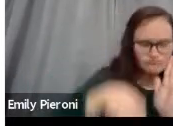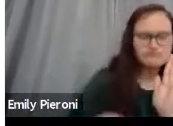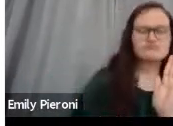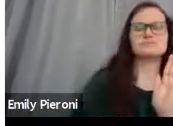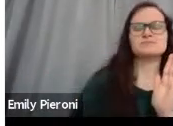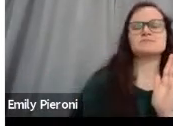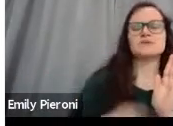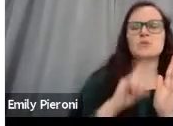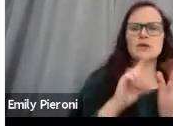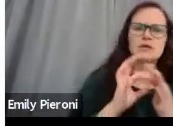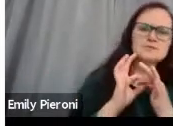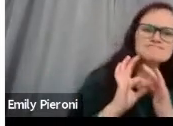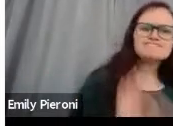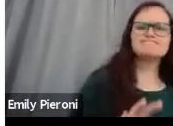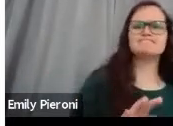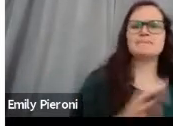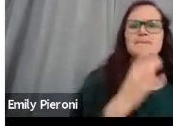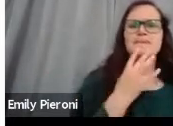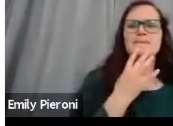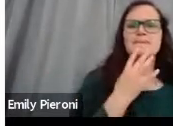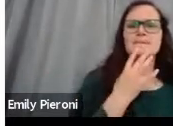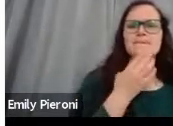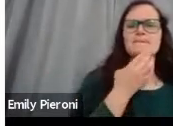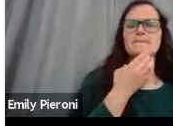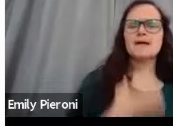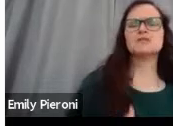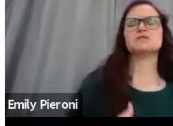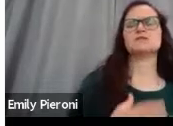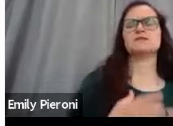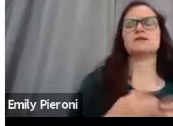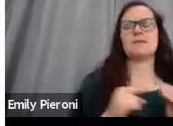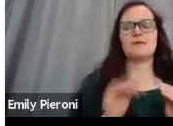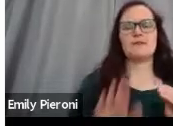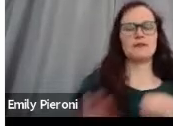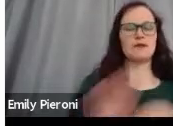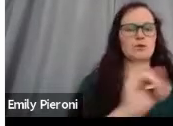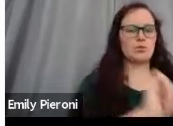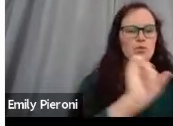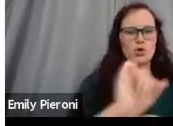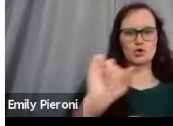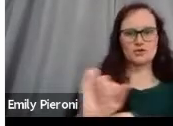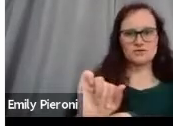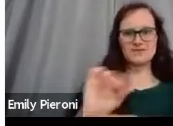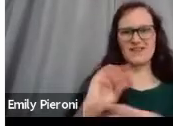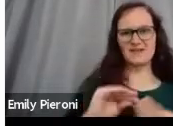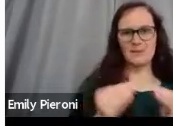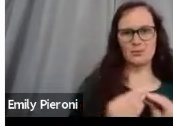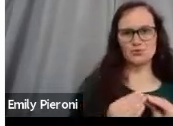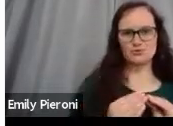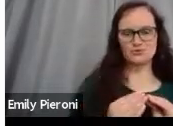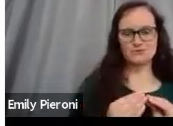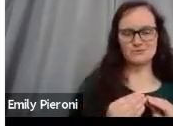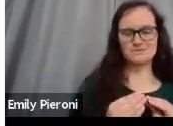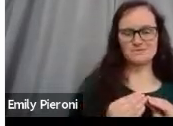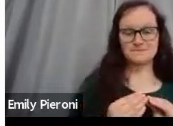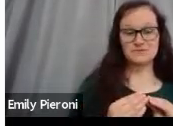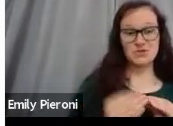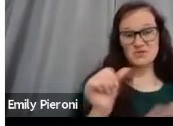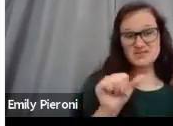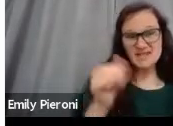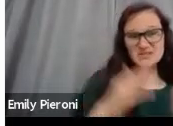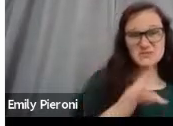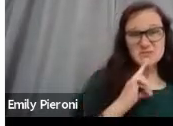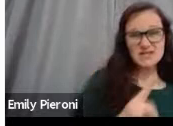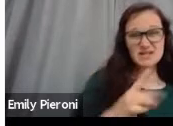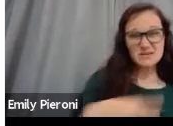to what they're doing, to the land, and to the outcomes of their data. And so as scientists, I think it's really